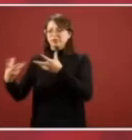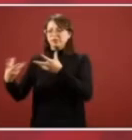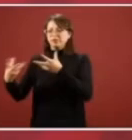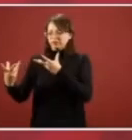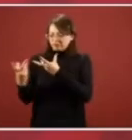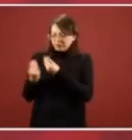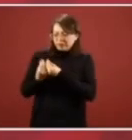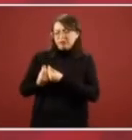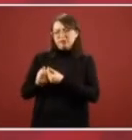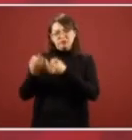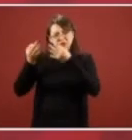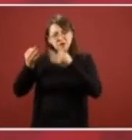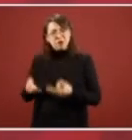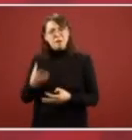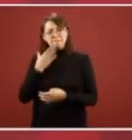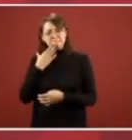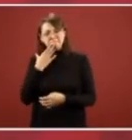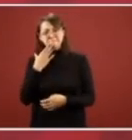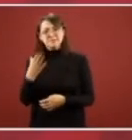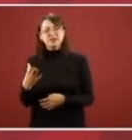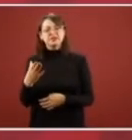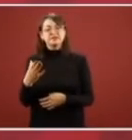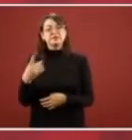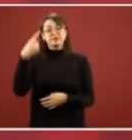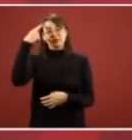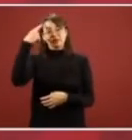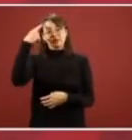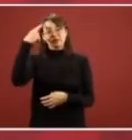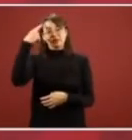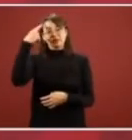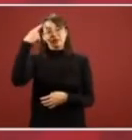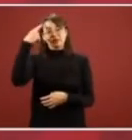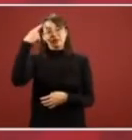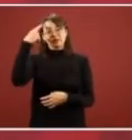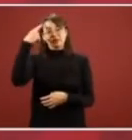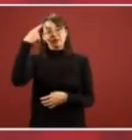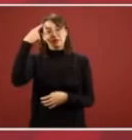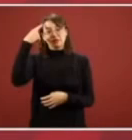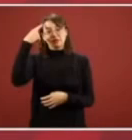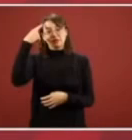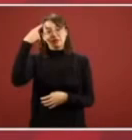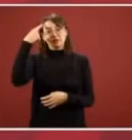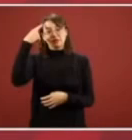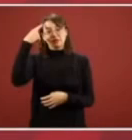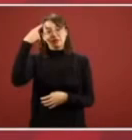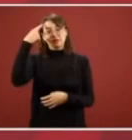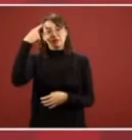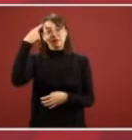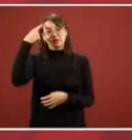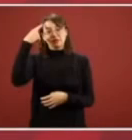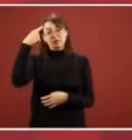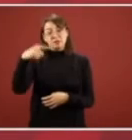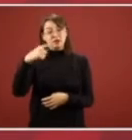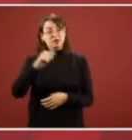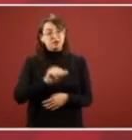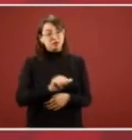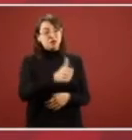us. Para que no los enganchen. So that they won't be hooked.